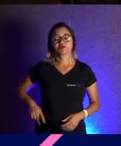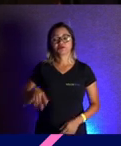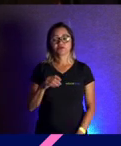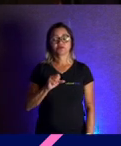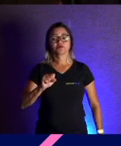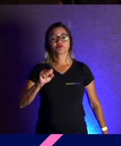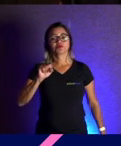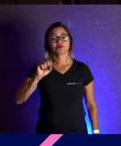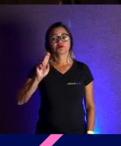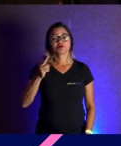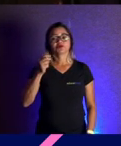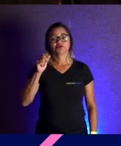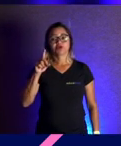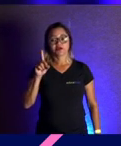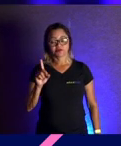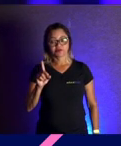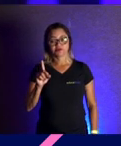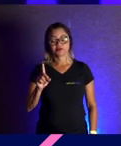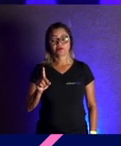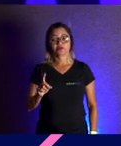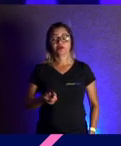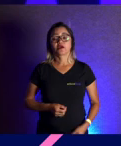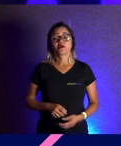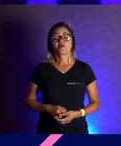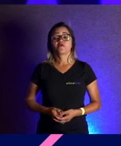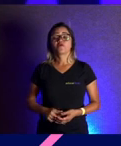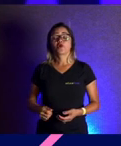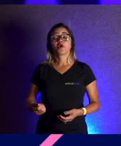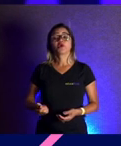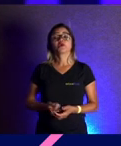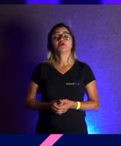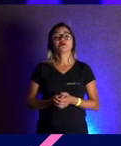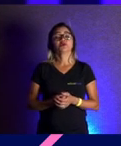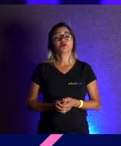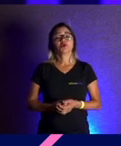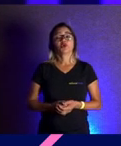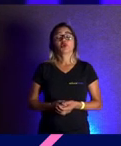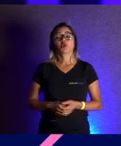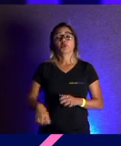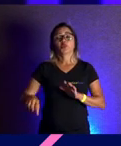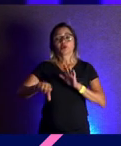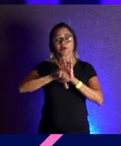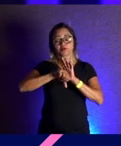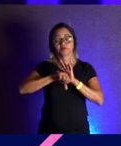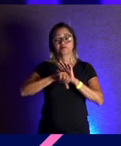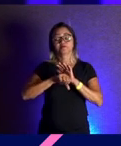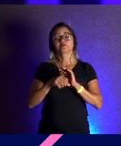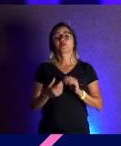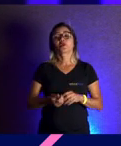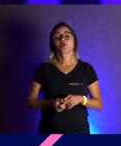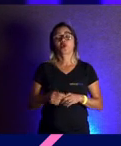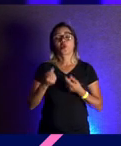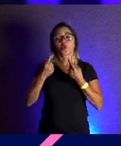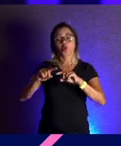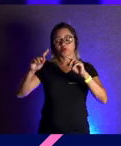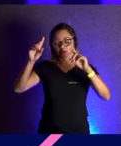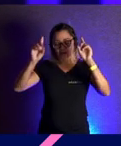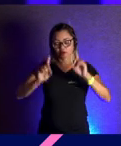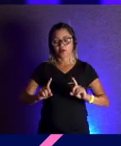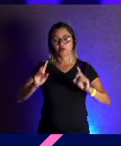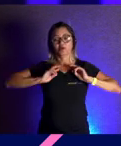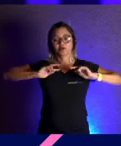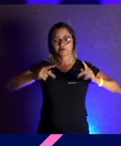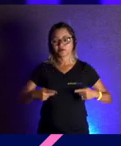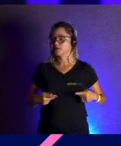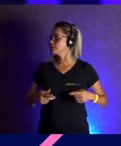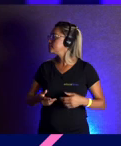humanity against the United States. So, before I move to the next slide, I want to be clear that I'm a statistician, and